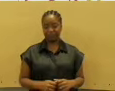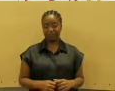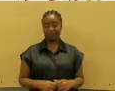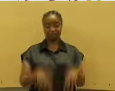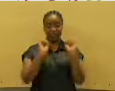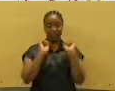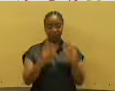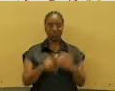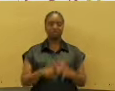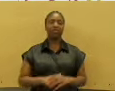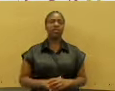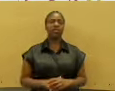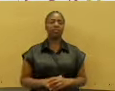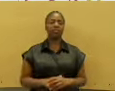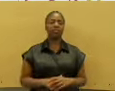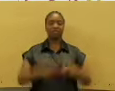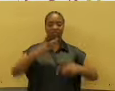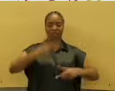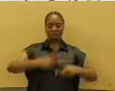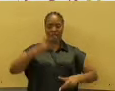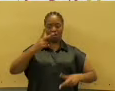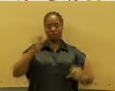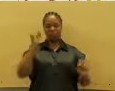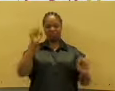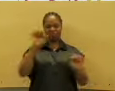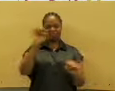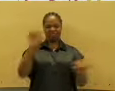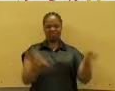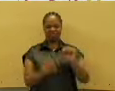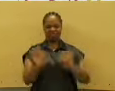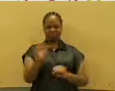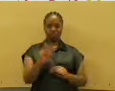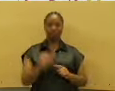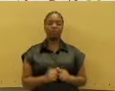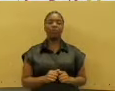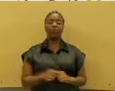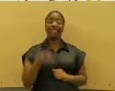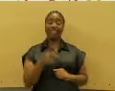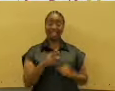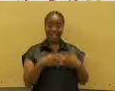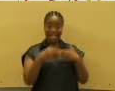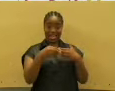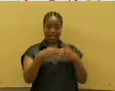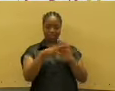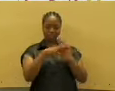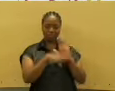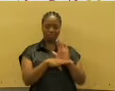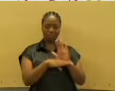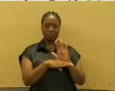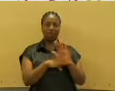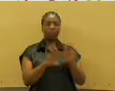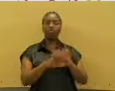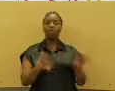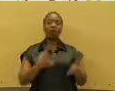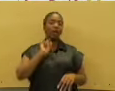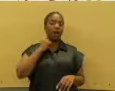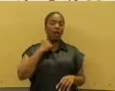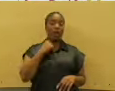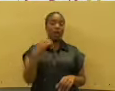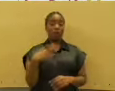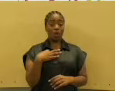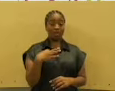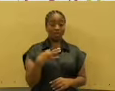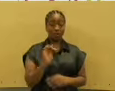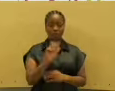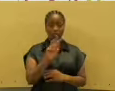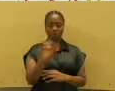Right. So final remarks would be, the Just Leaders program fosters leadership and awareness. I'm not going to lie, our volunteers and our